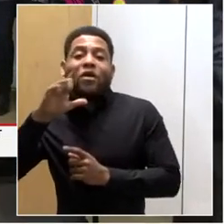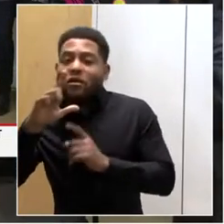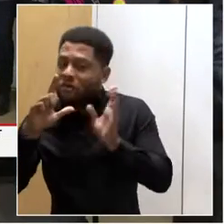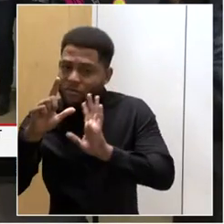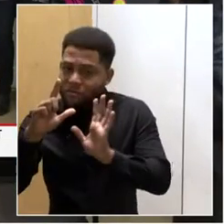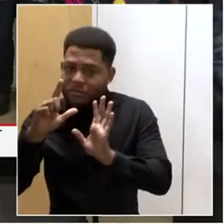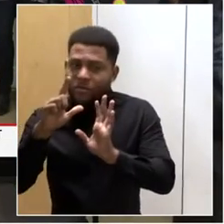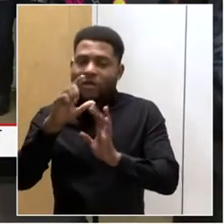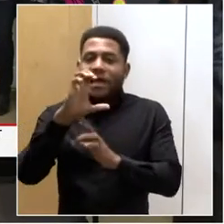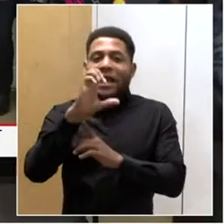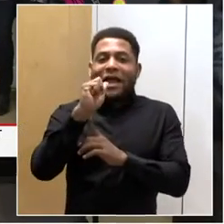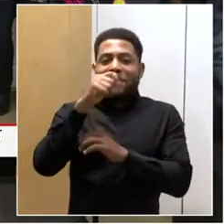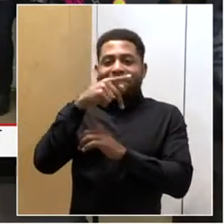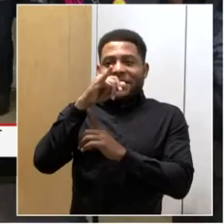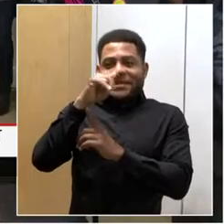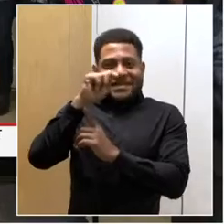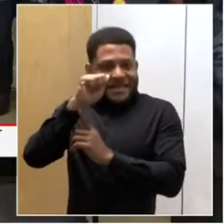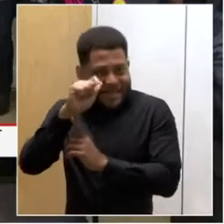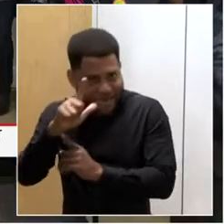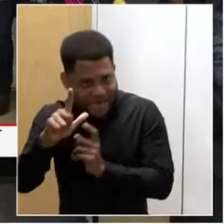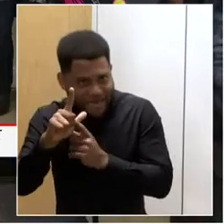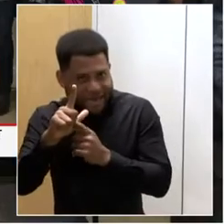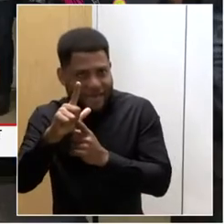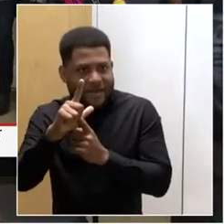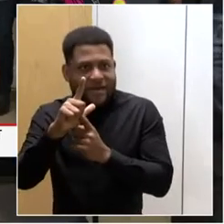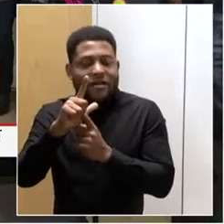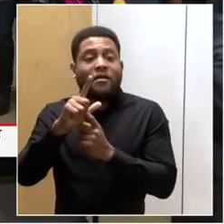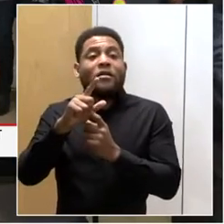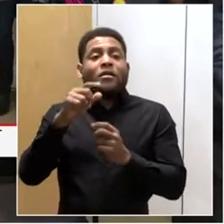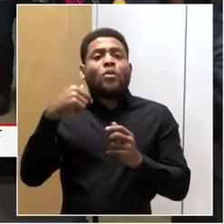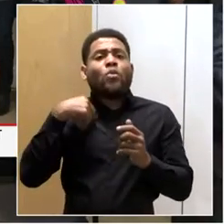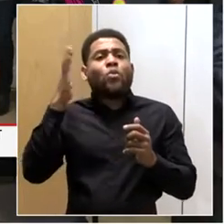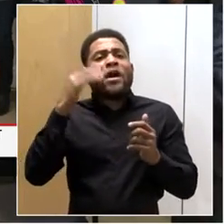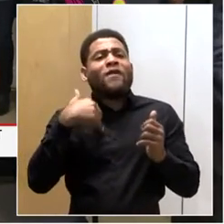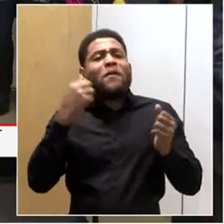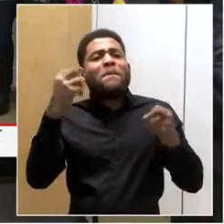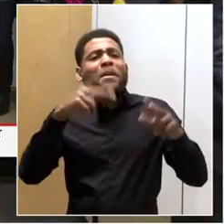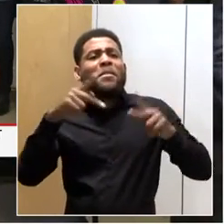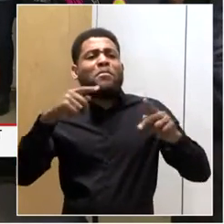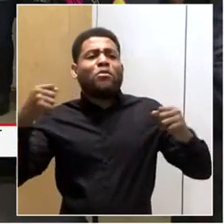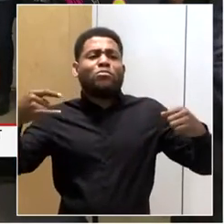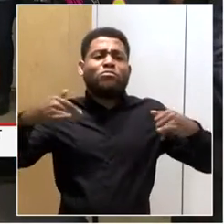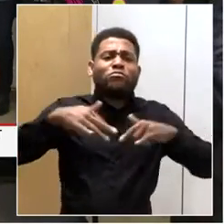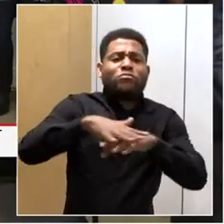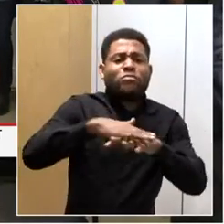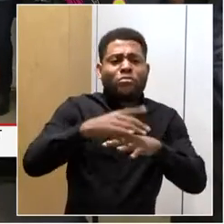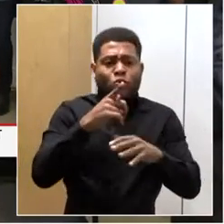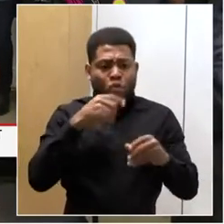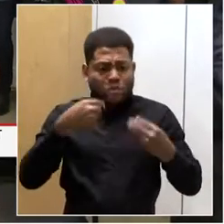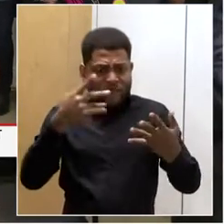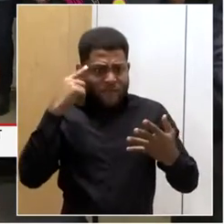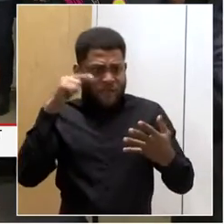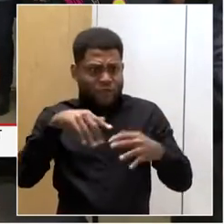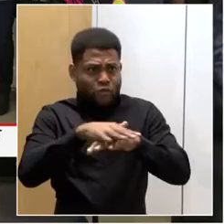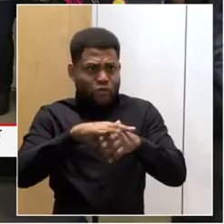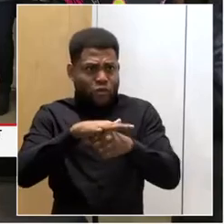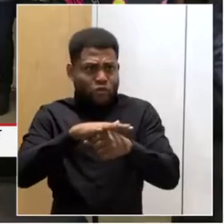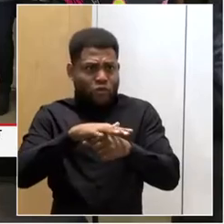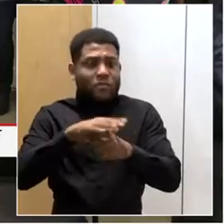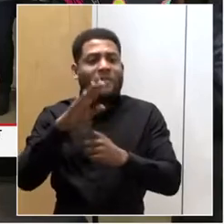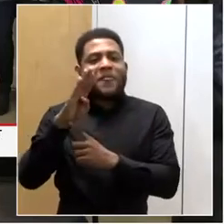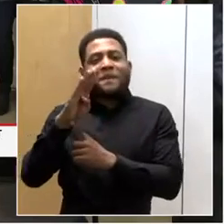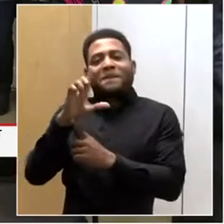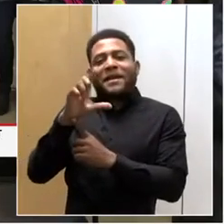block. And all of that is being provided by Blake Real Estate. Let's give them a hand for